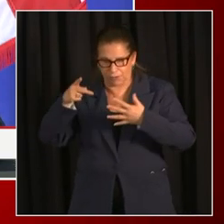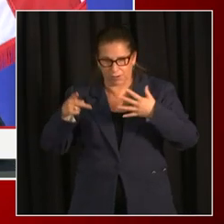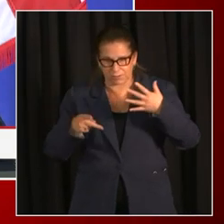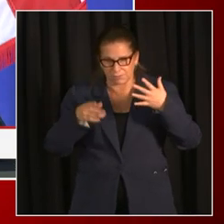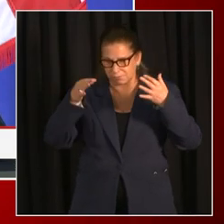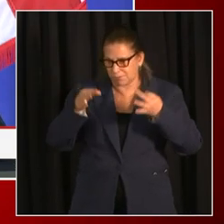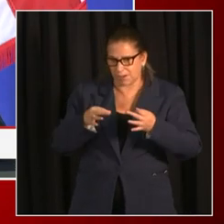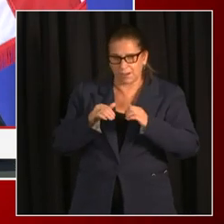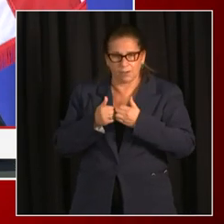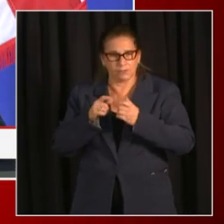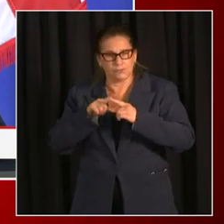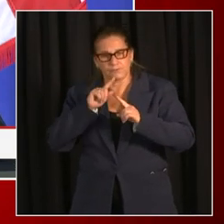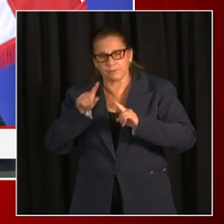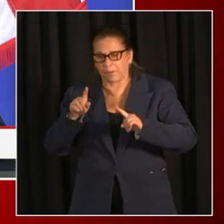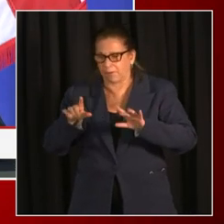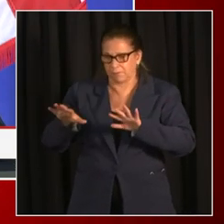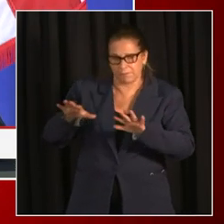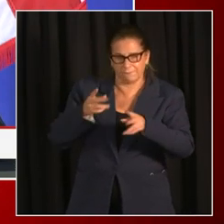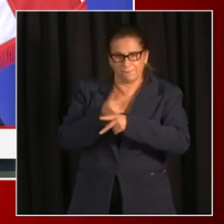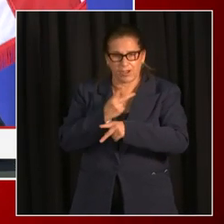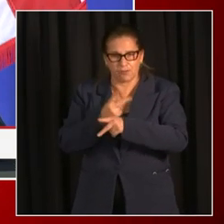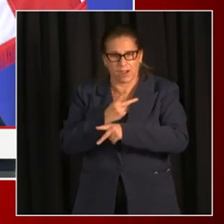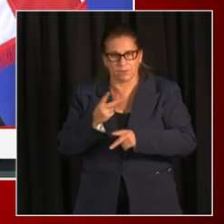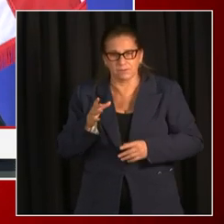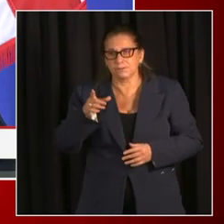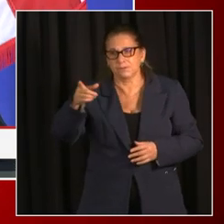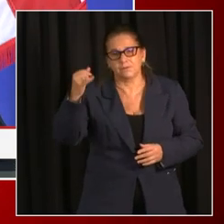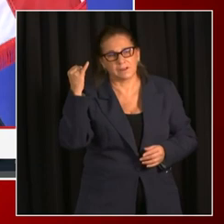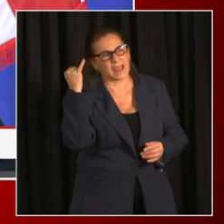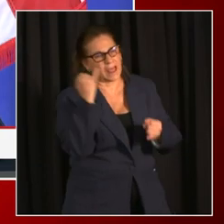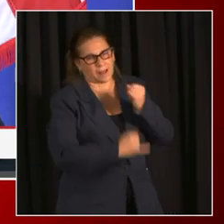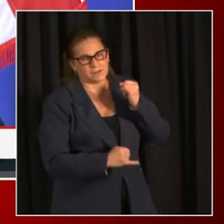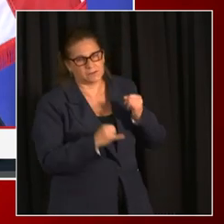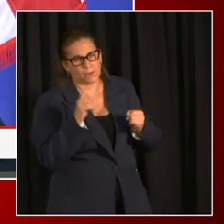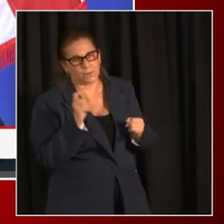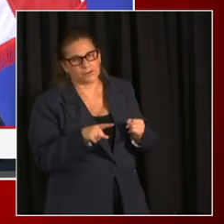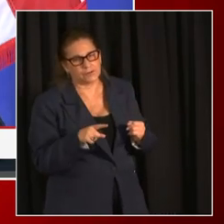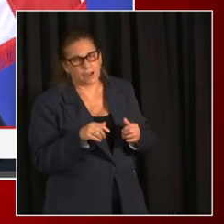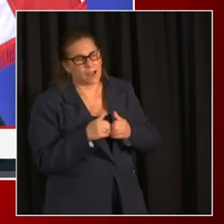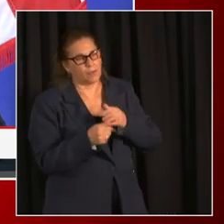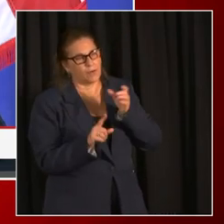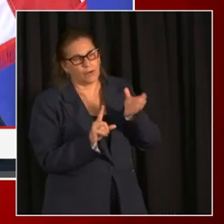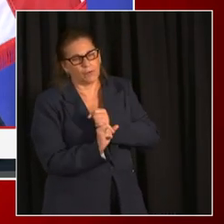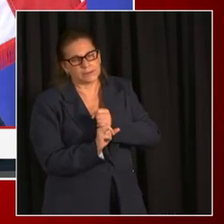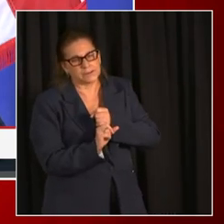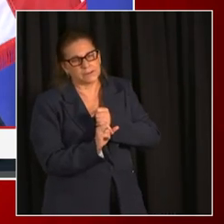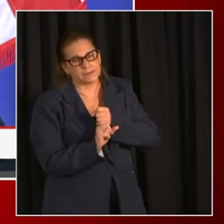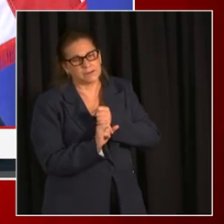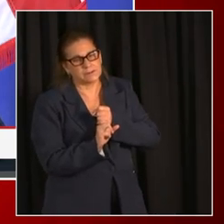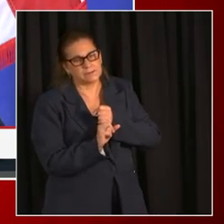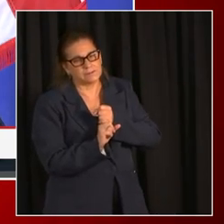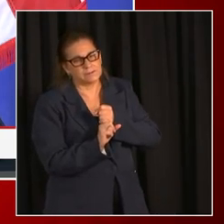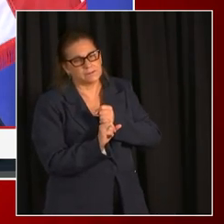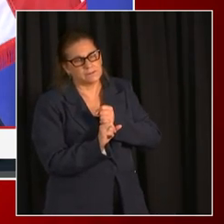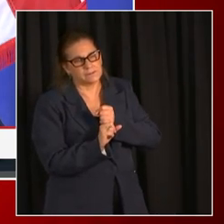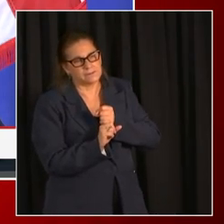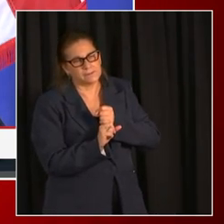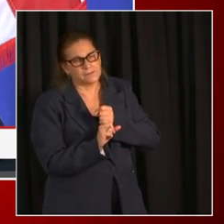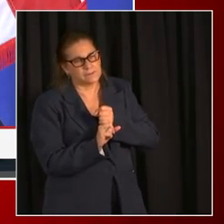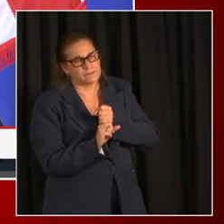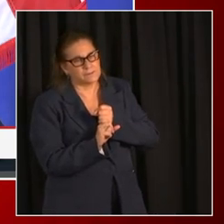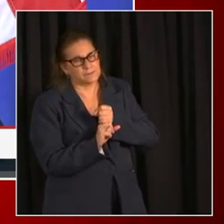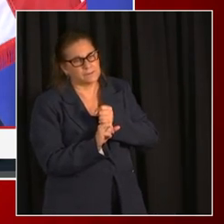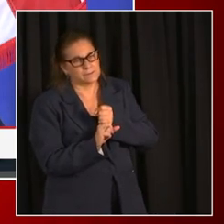discretion. And my last question about the riots and the arrests, I don't believe it rises to the level of the new police reform bill,